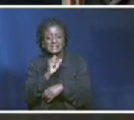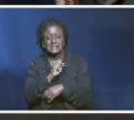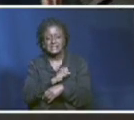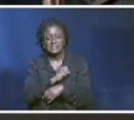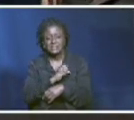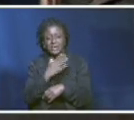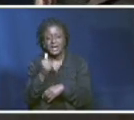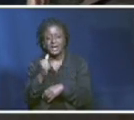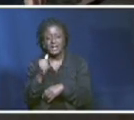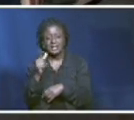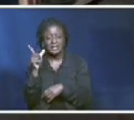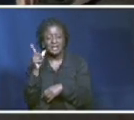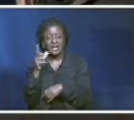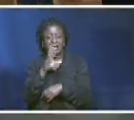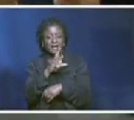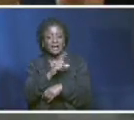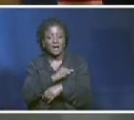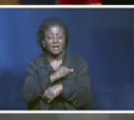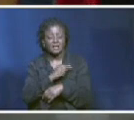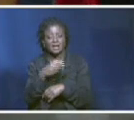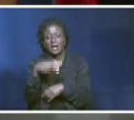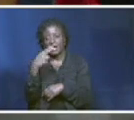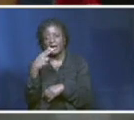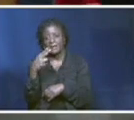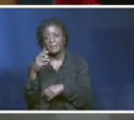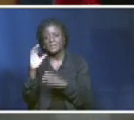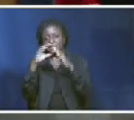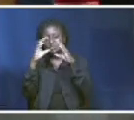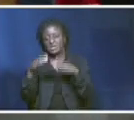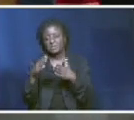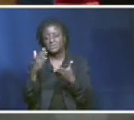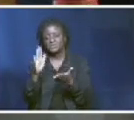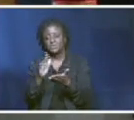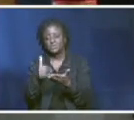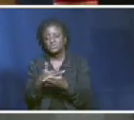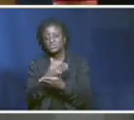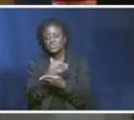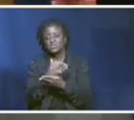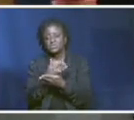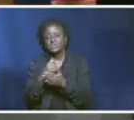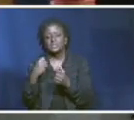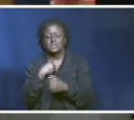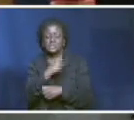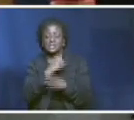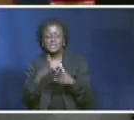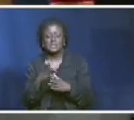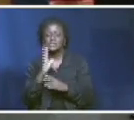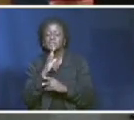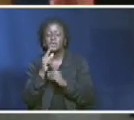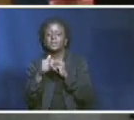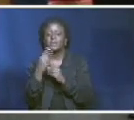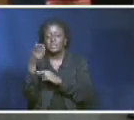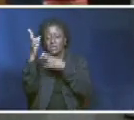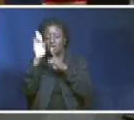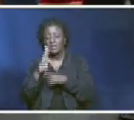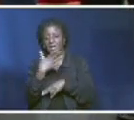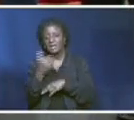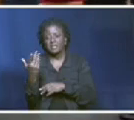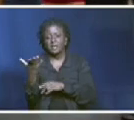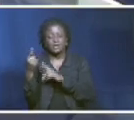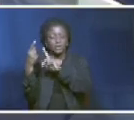Vianna Gardner make up the upper chamber. The new senators spoke with us about the honor and their goals for their